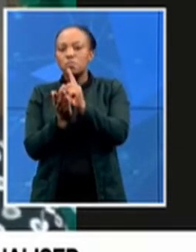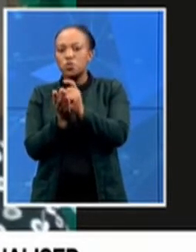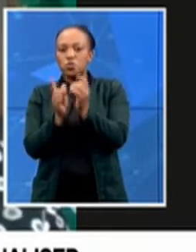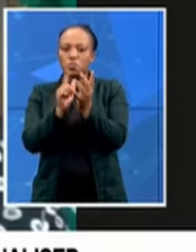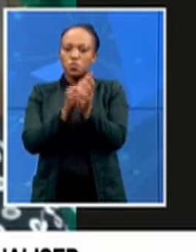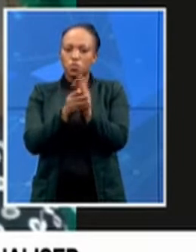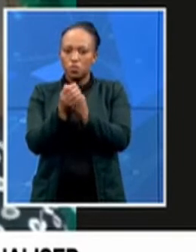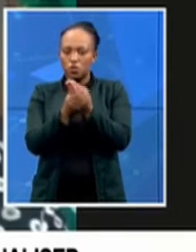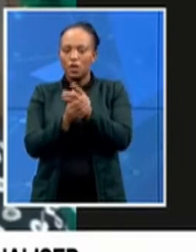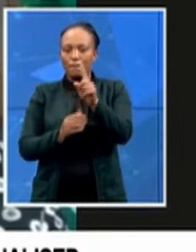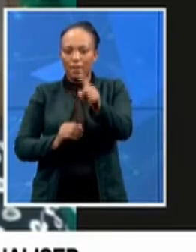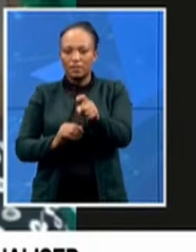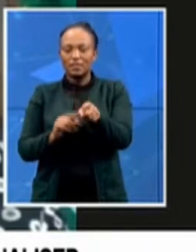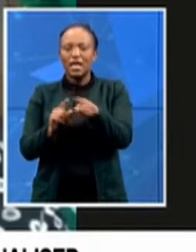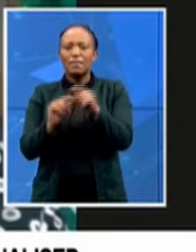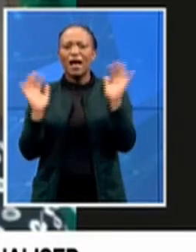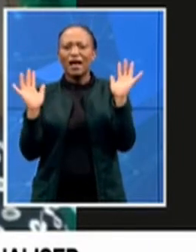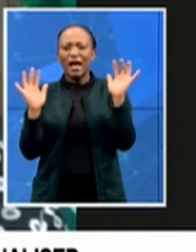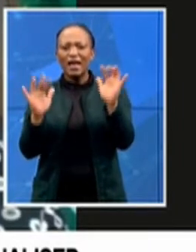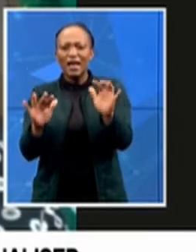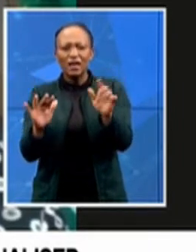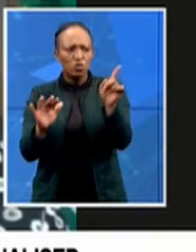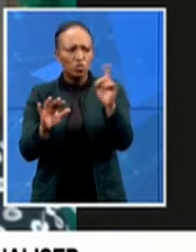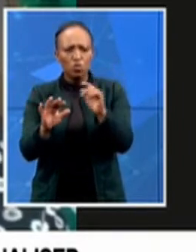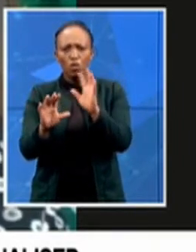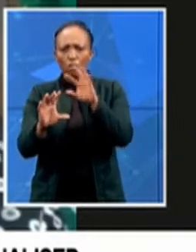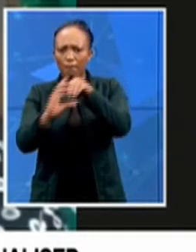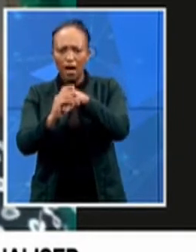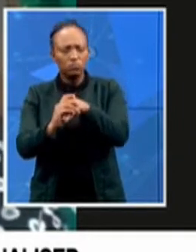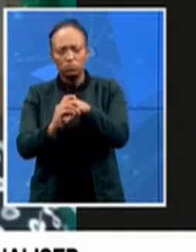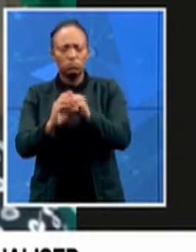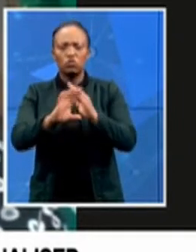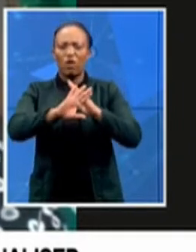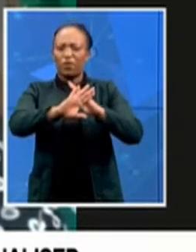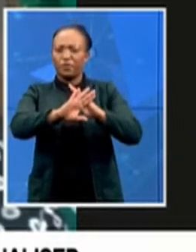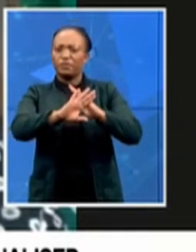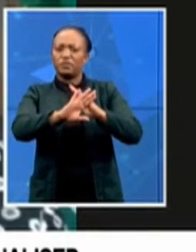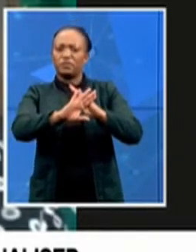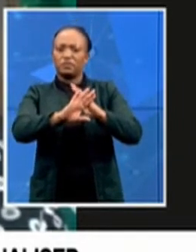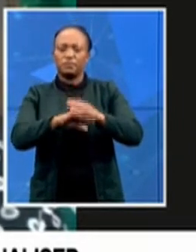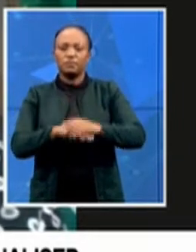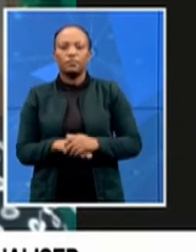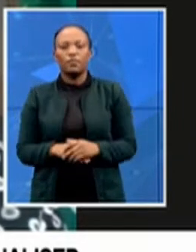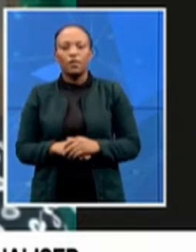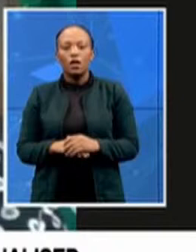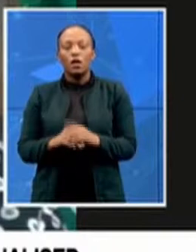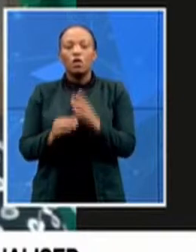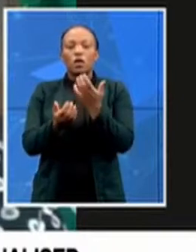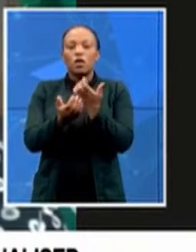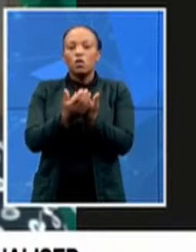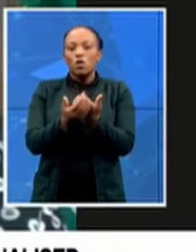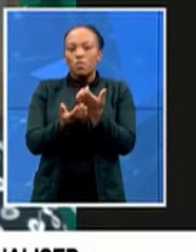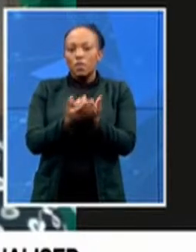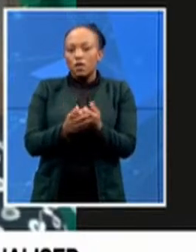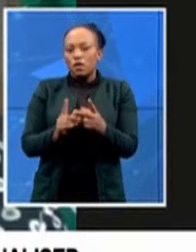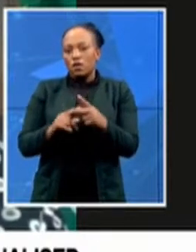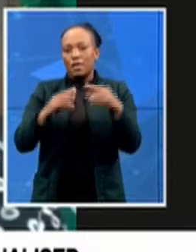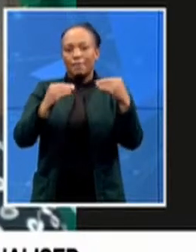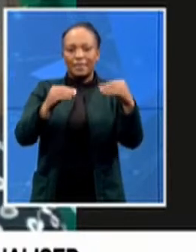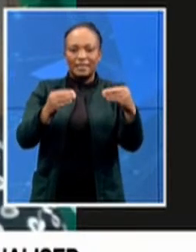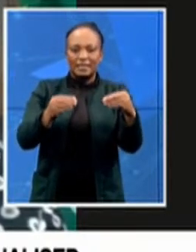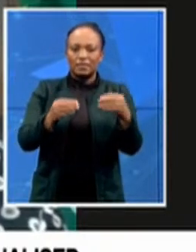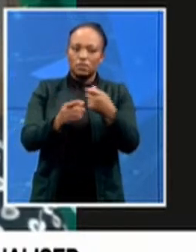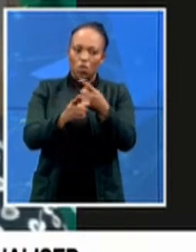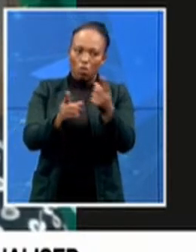To those who are in the economic sector, our malls, our businesses, please ensure that your centers